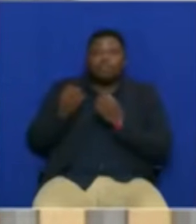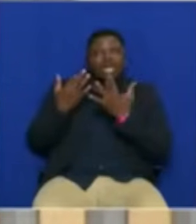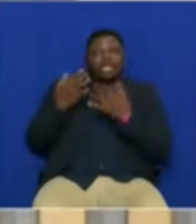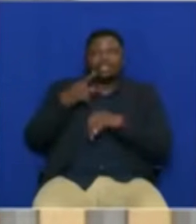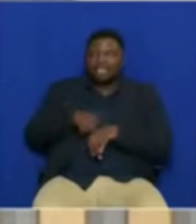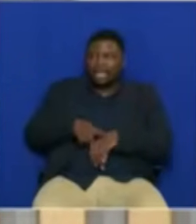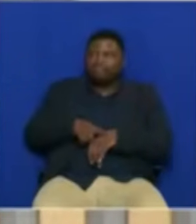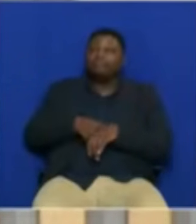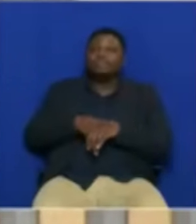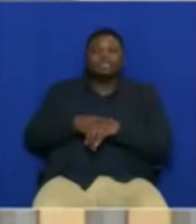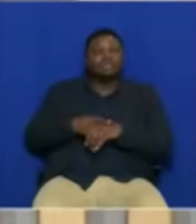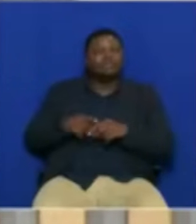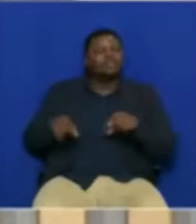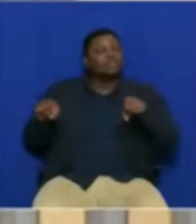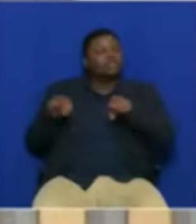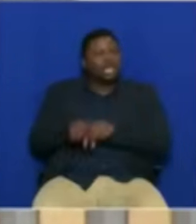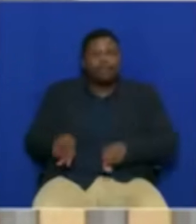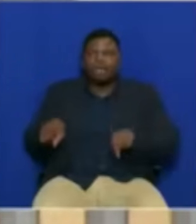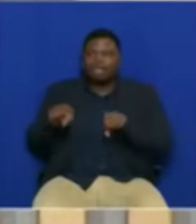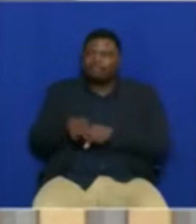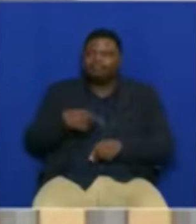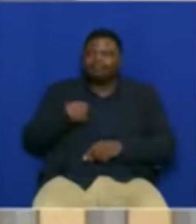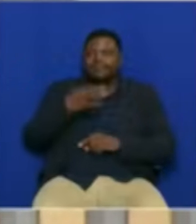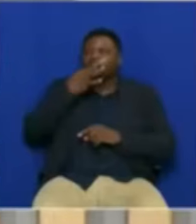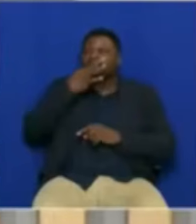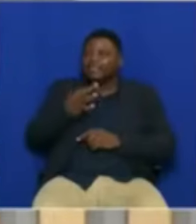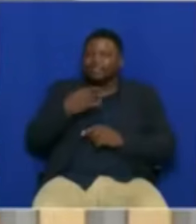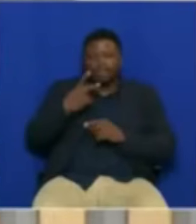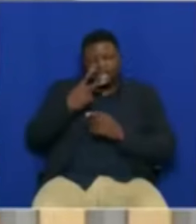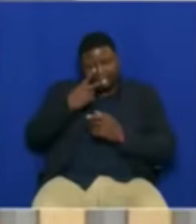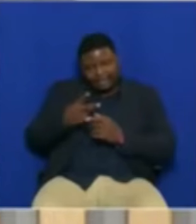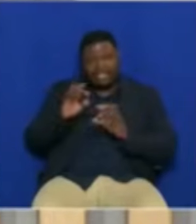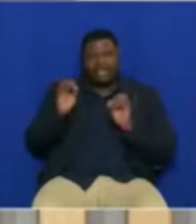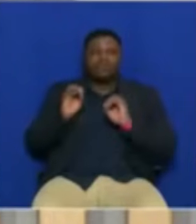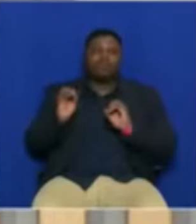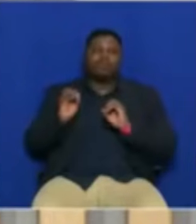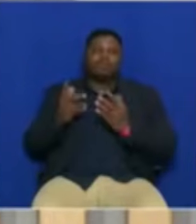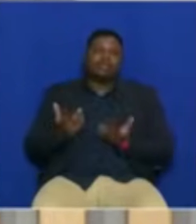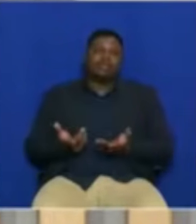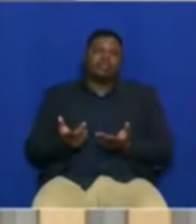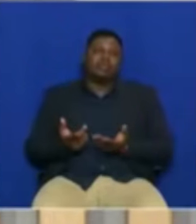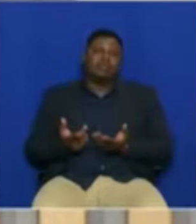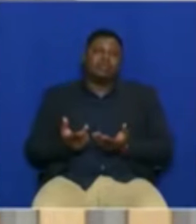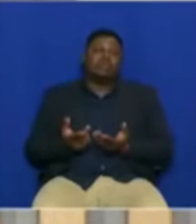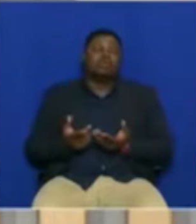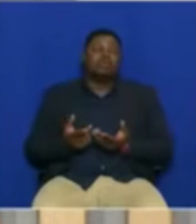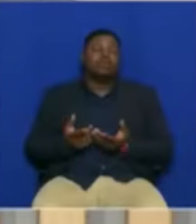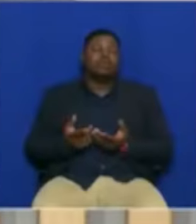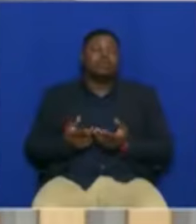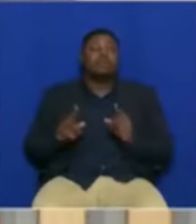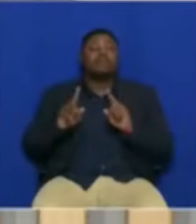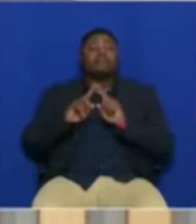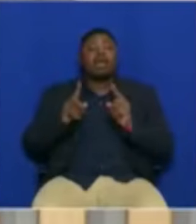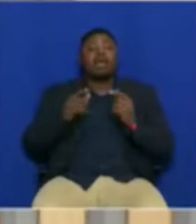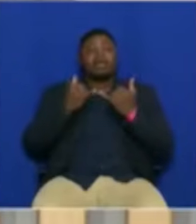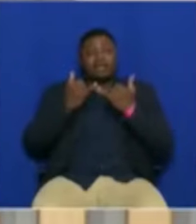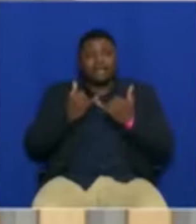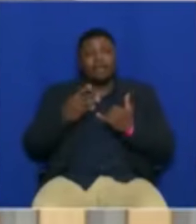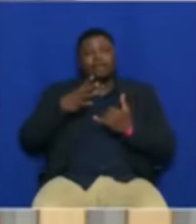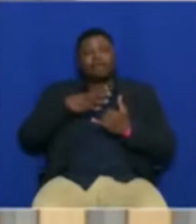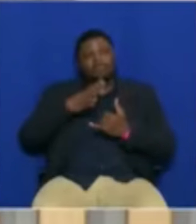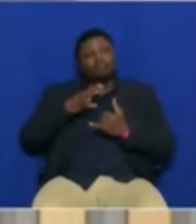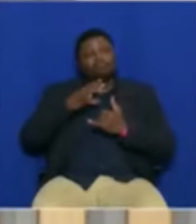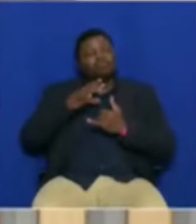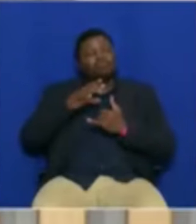up every now and again. And I'm standing before you, yourself, Chair, and the Commission, and I'm trying